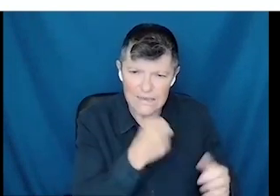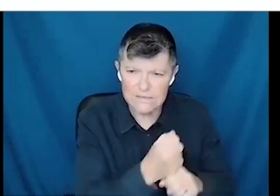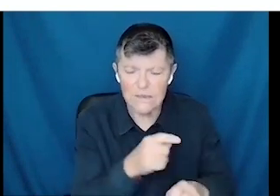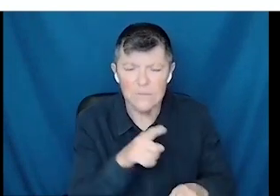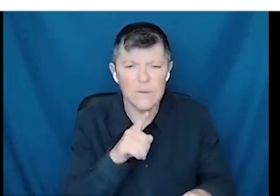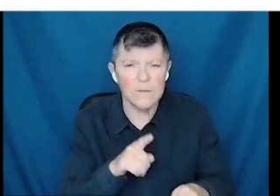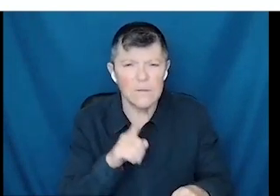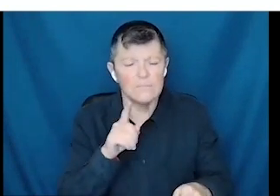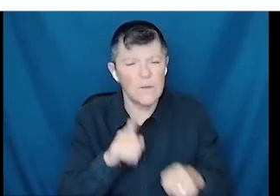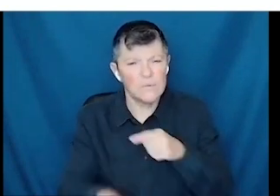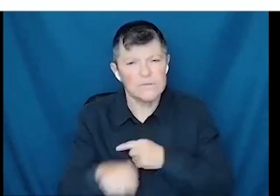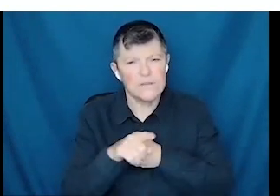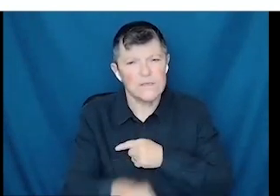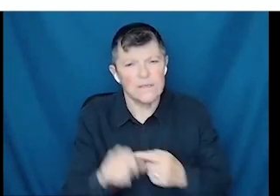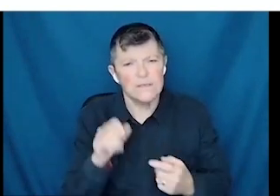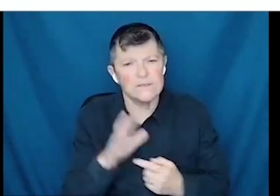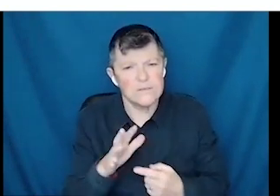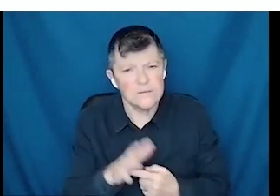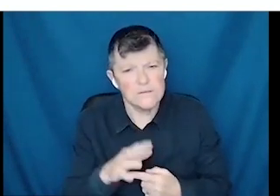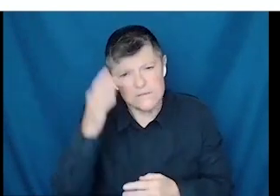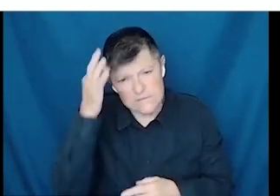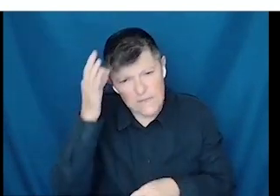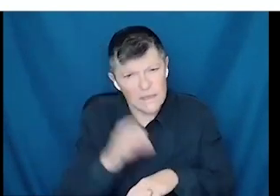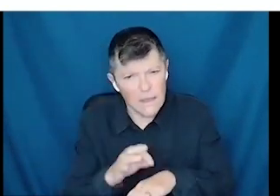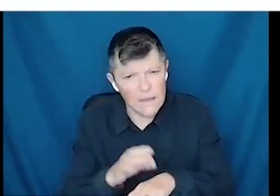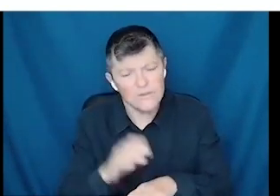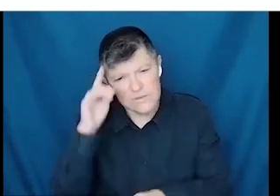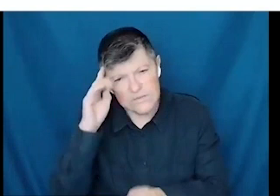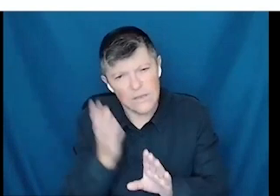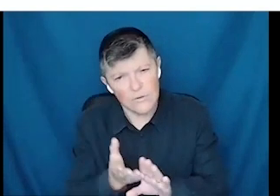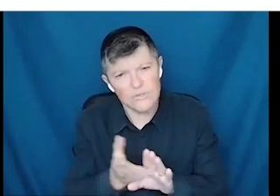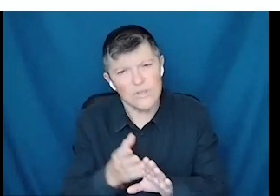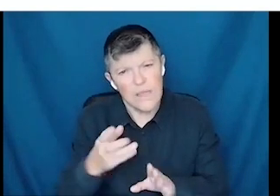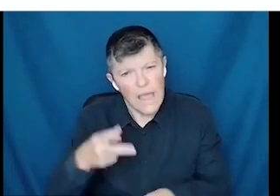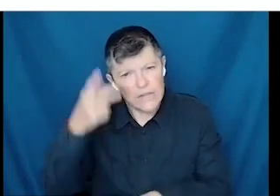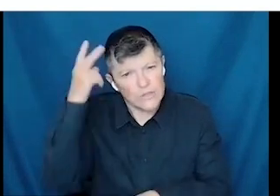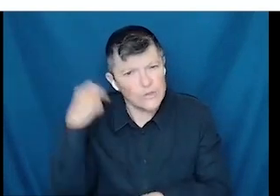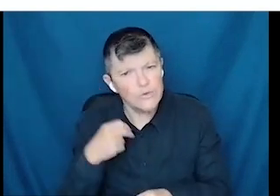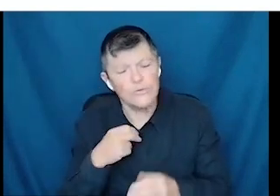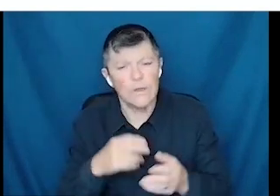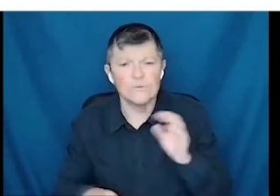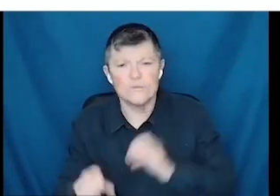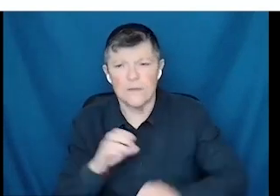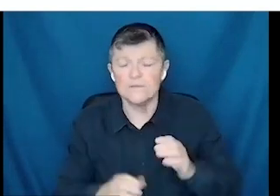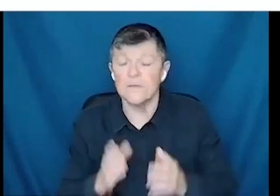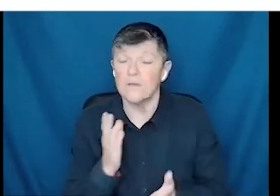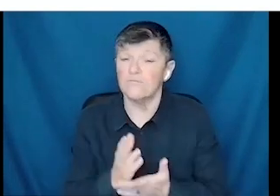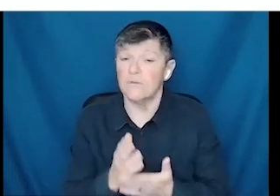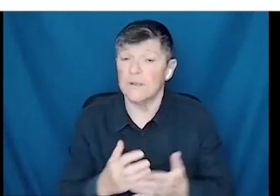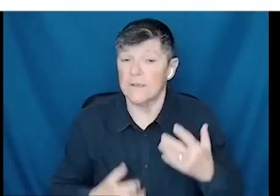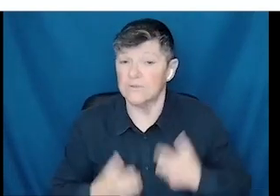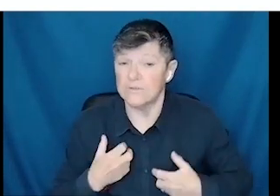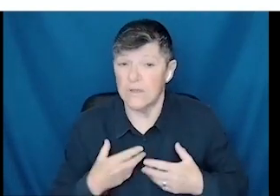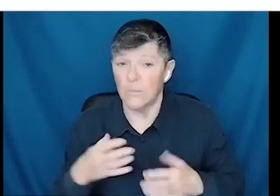and Neuroscience. And it's really interesting when you bring an artist into the